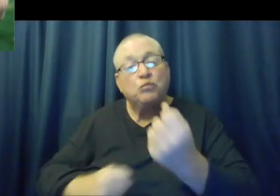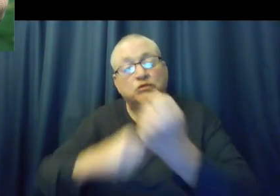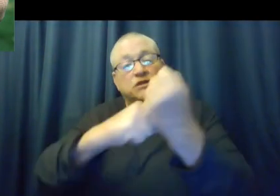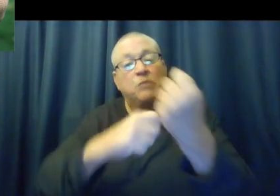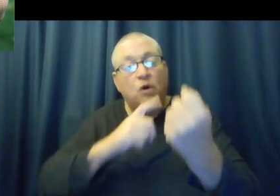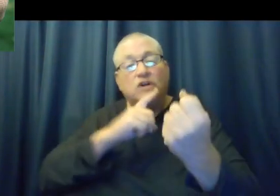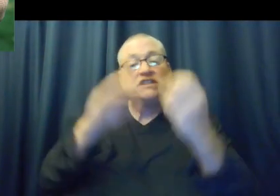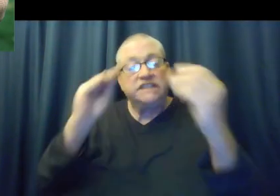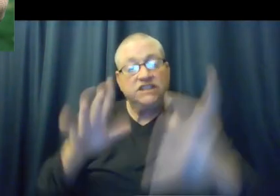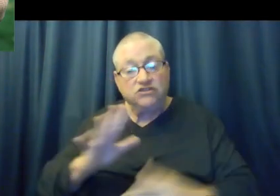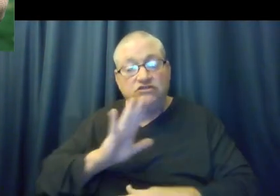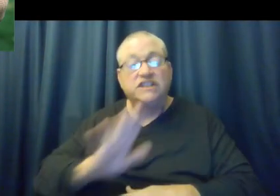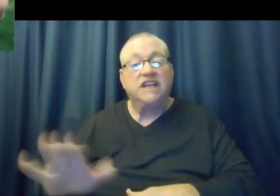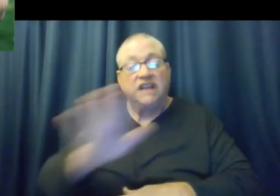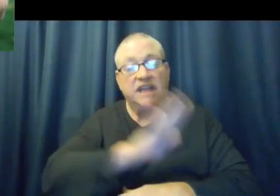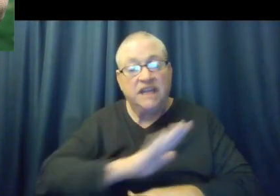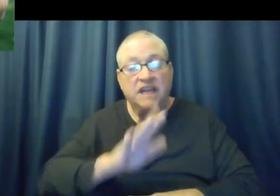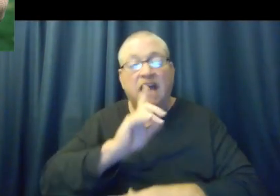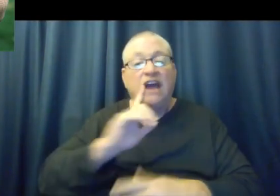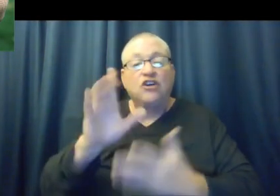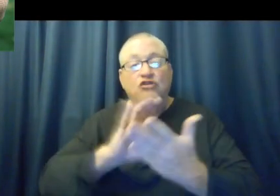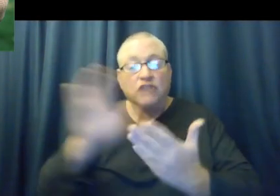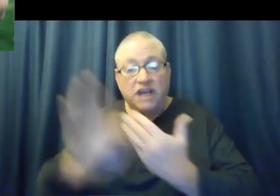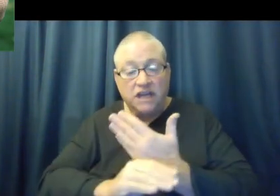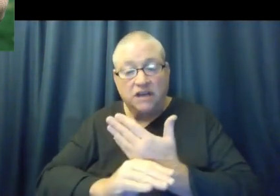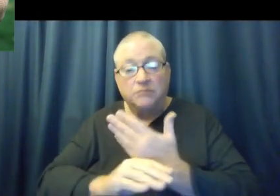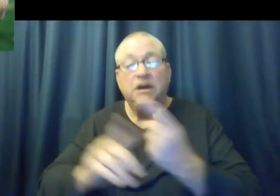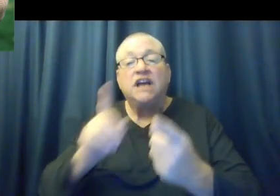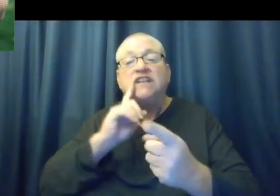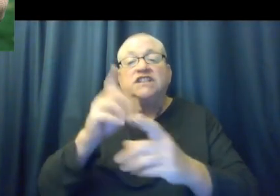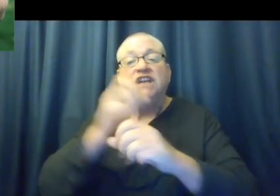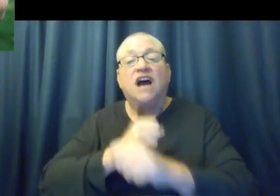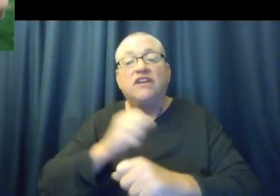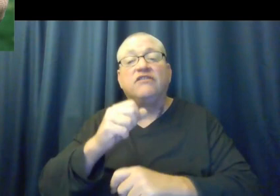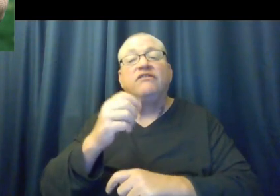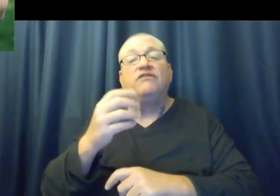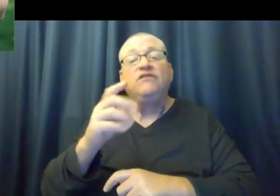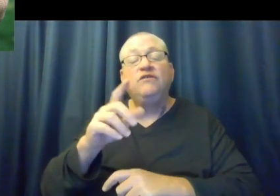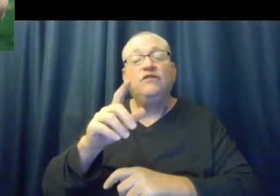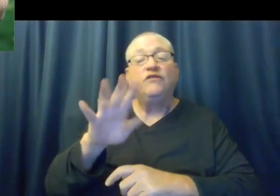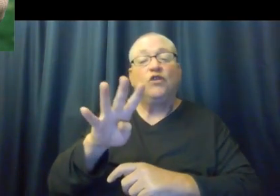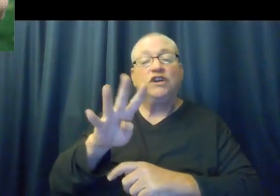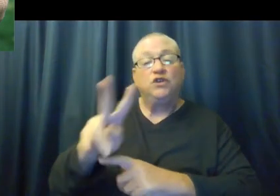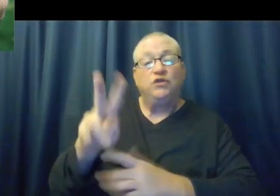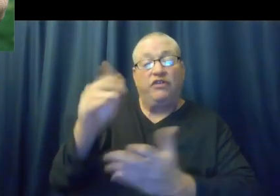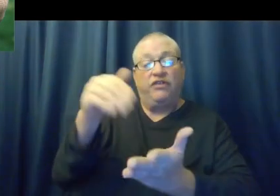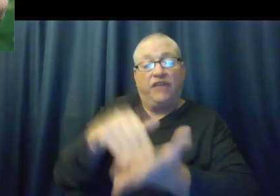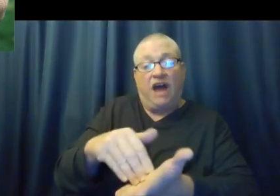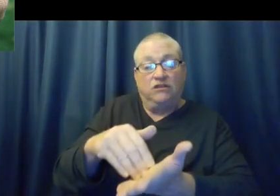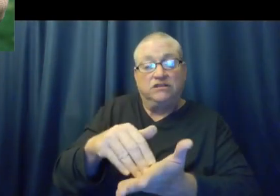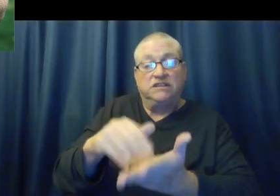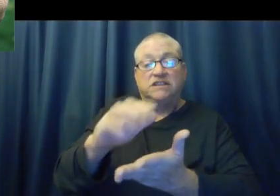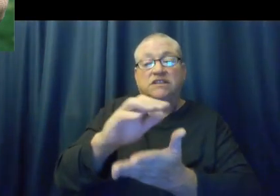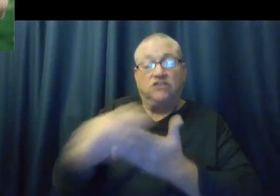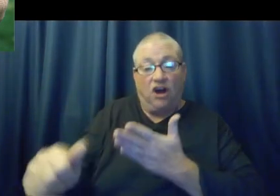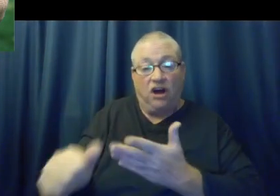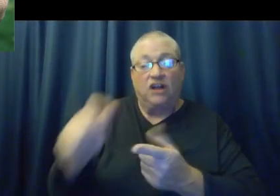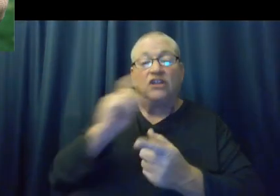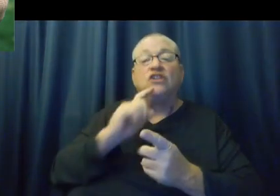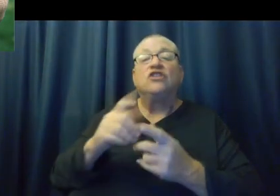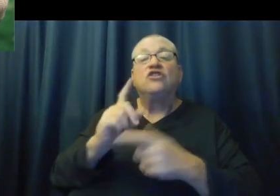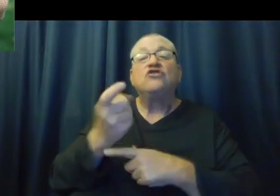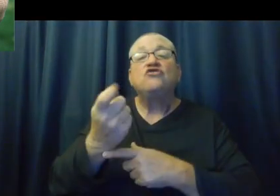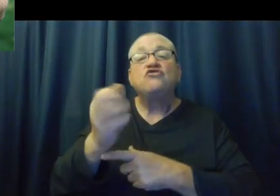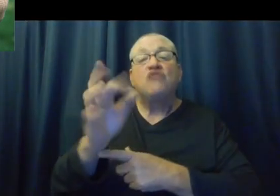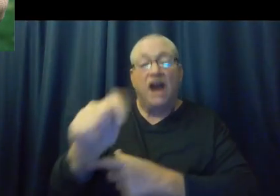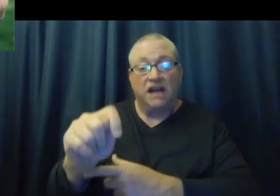of innovations in their teaching. Justina was the project director for a $36,000 Washington State grant to help faculty replace